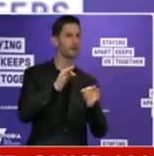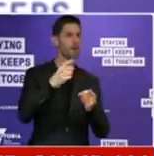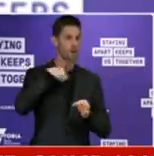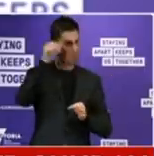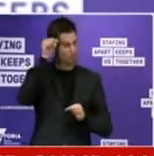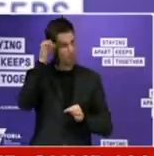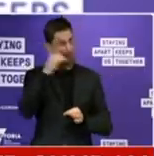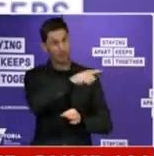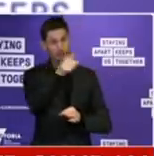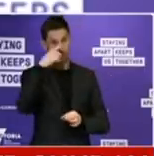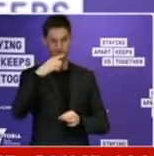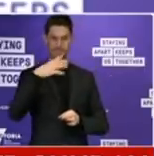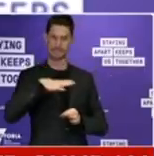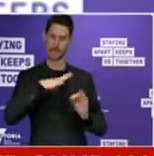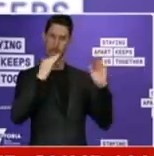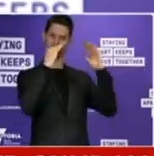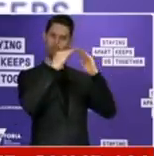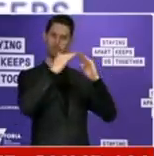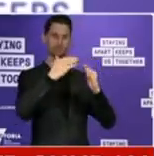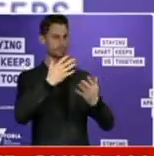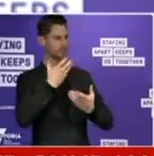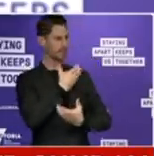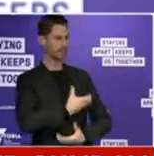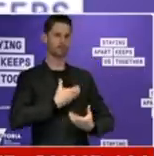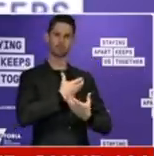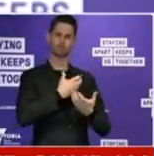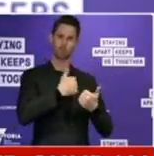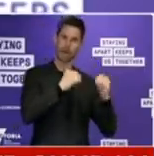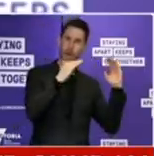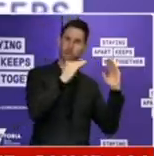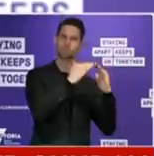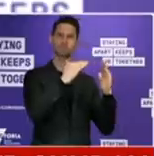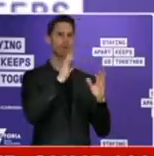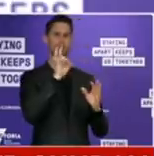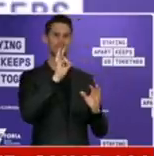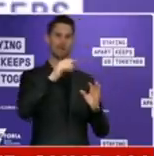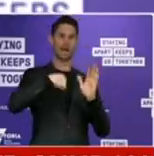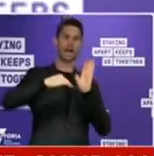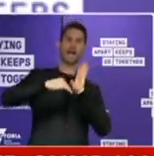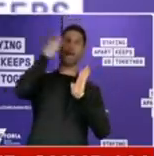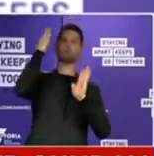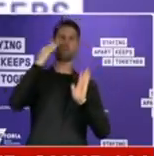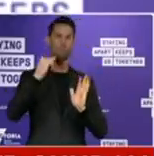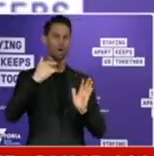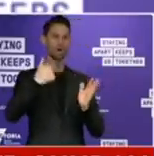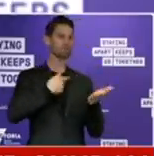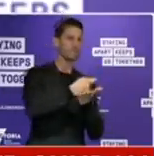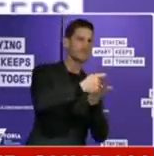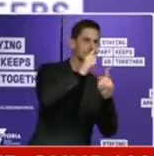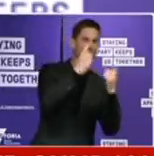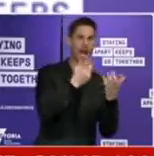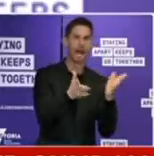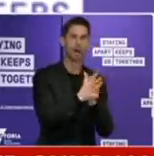need security and certainty in terms of their residences going forward, and we've made a number of decisions. So